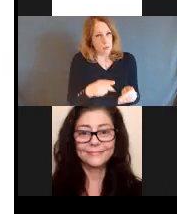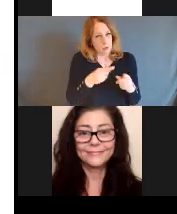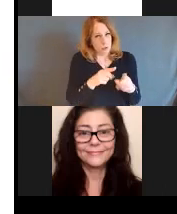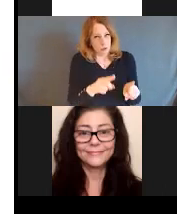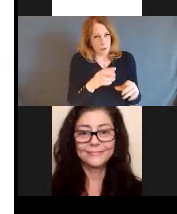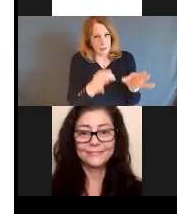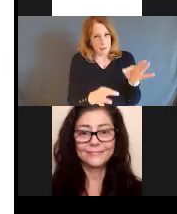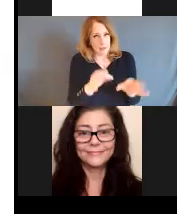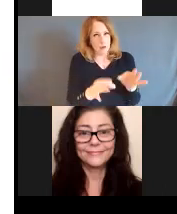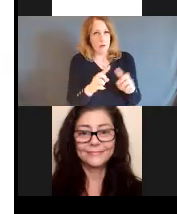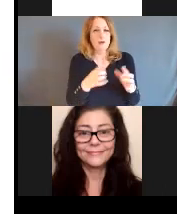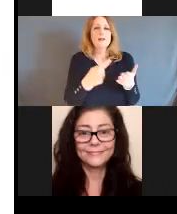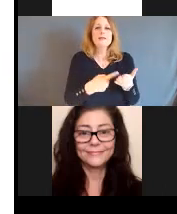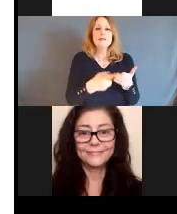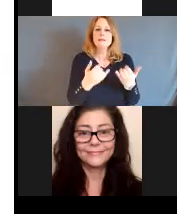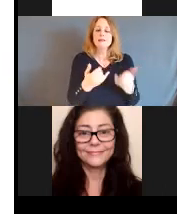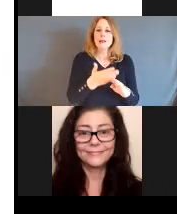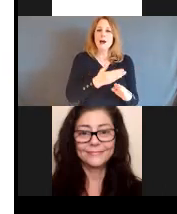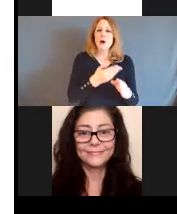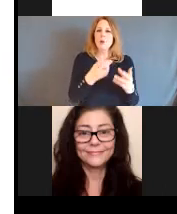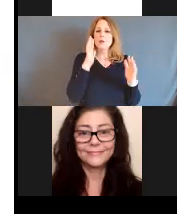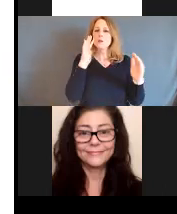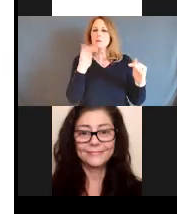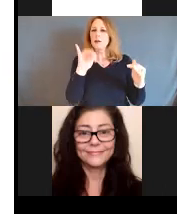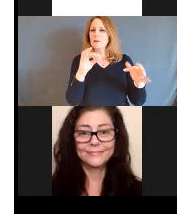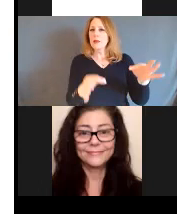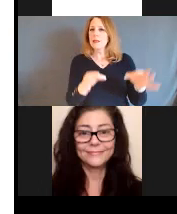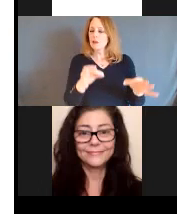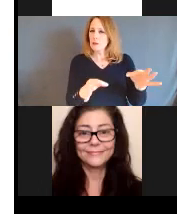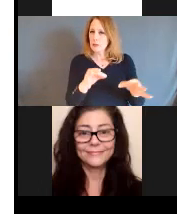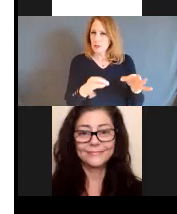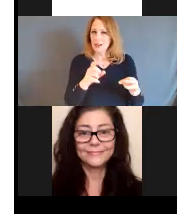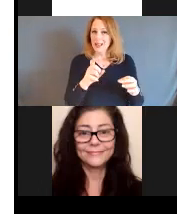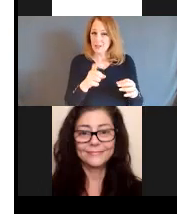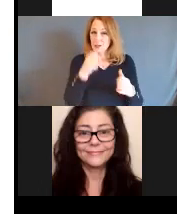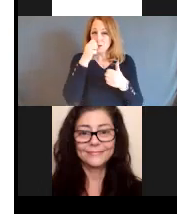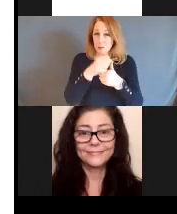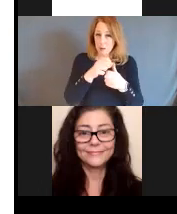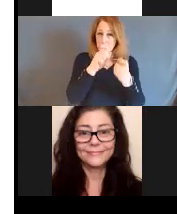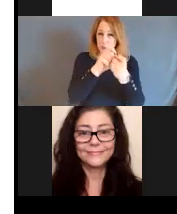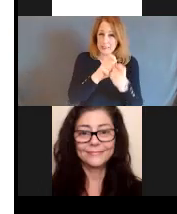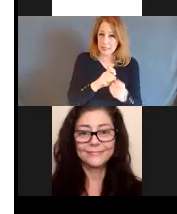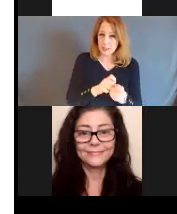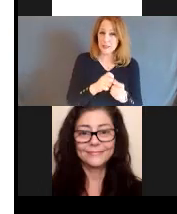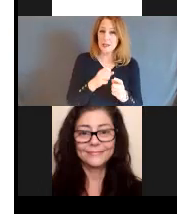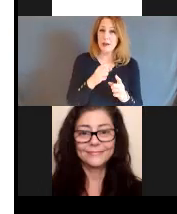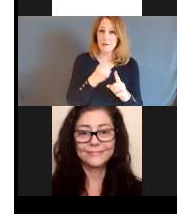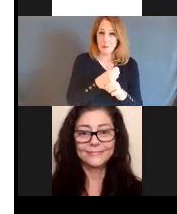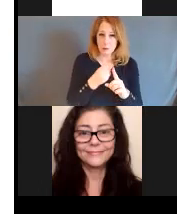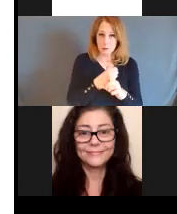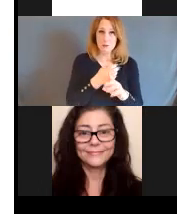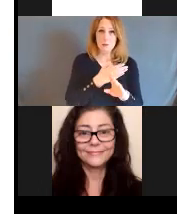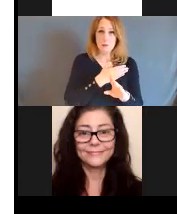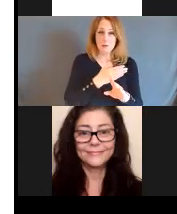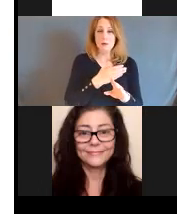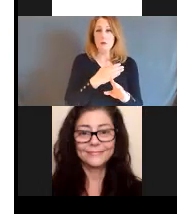you're discussing what to expect from the hearing, including having to recall details of past abuse in front of a judge, the